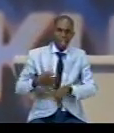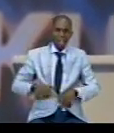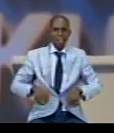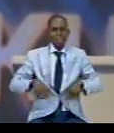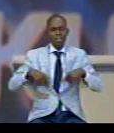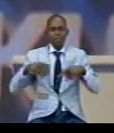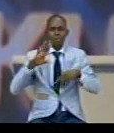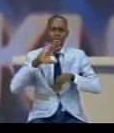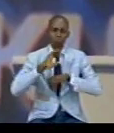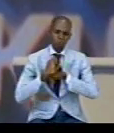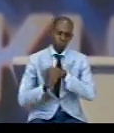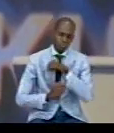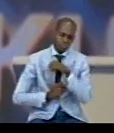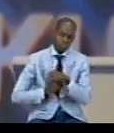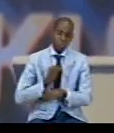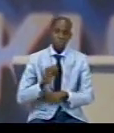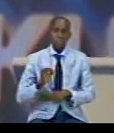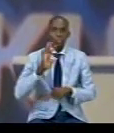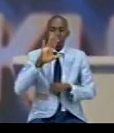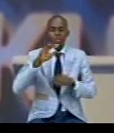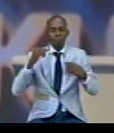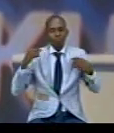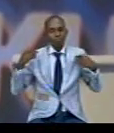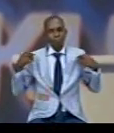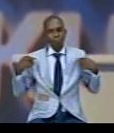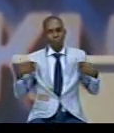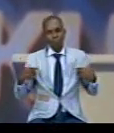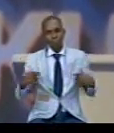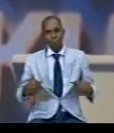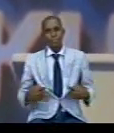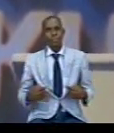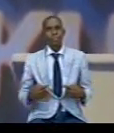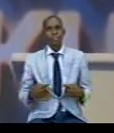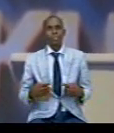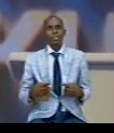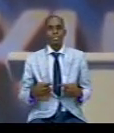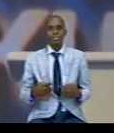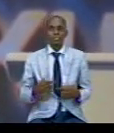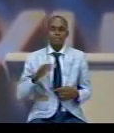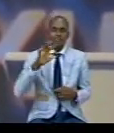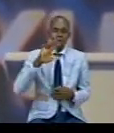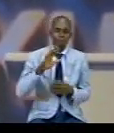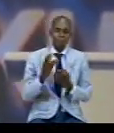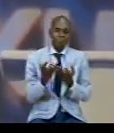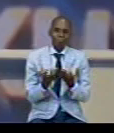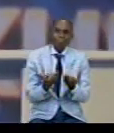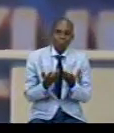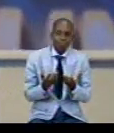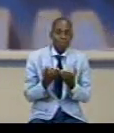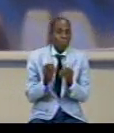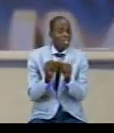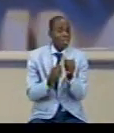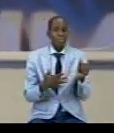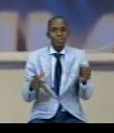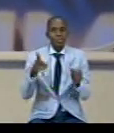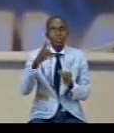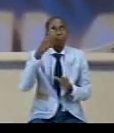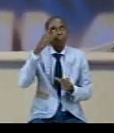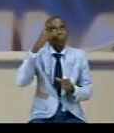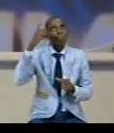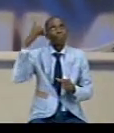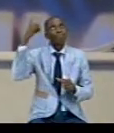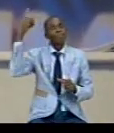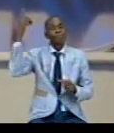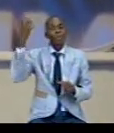suffering, your torments, your desires, everything you dream of